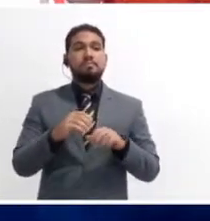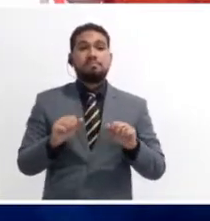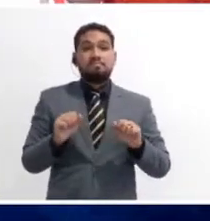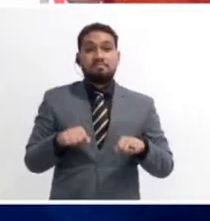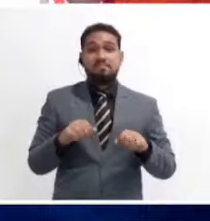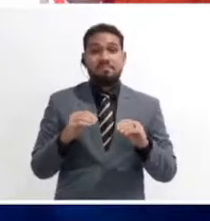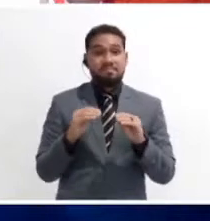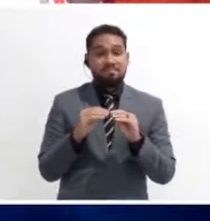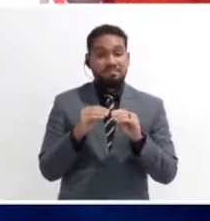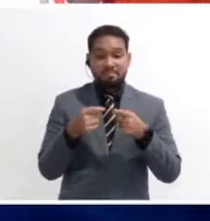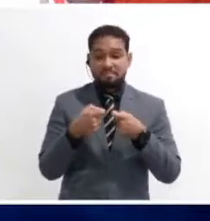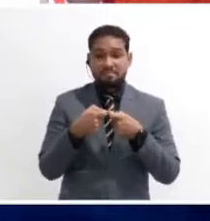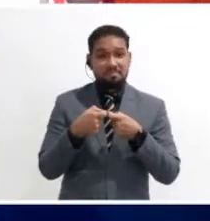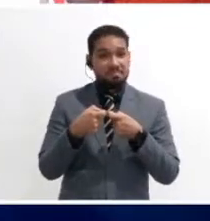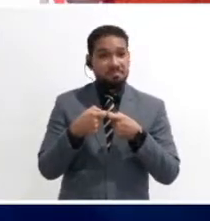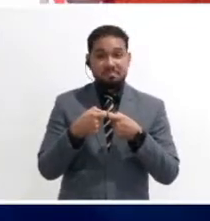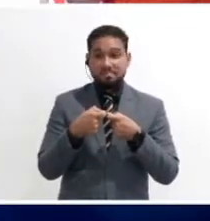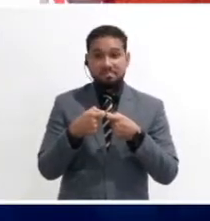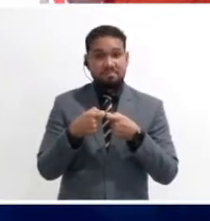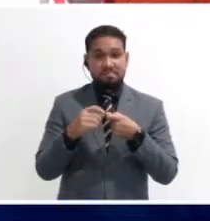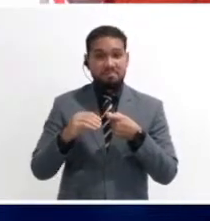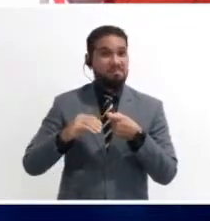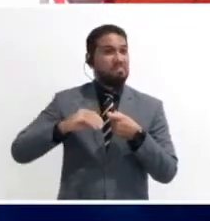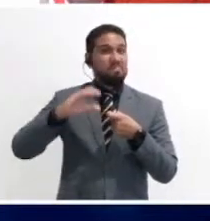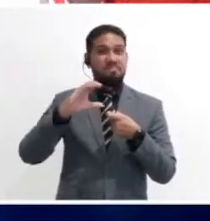power dissipation.